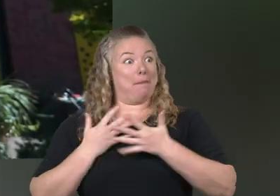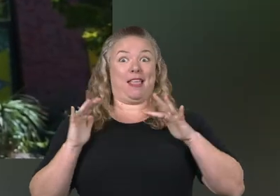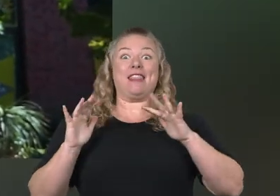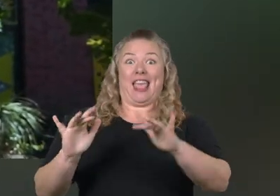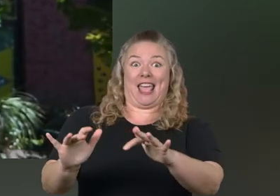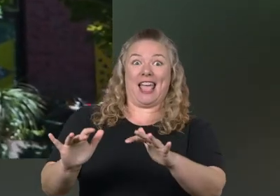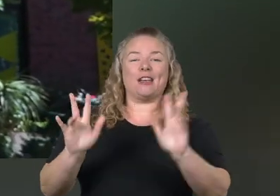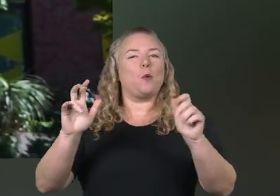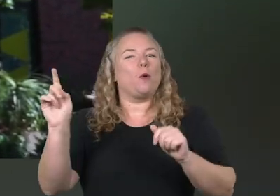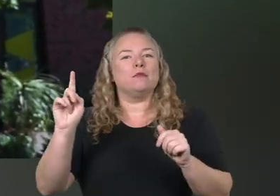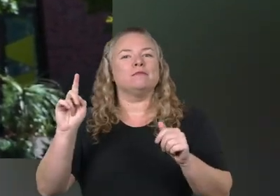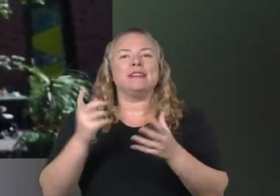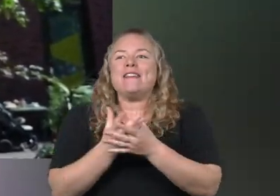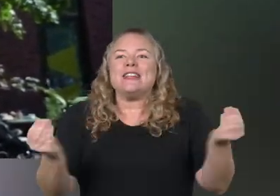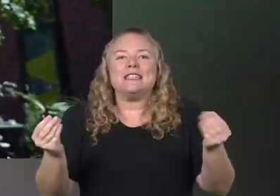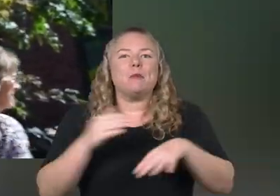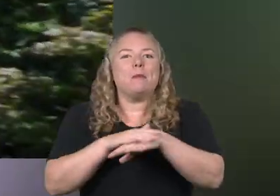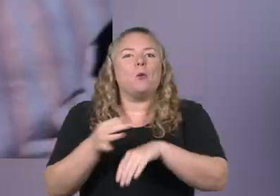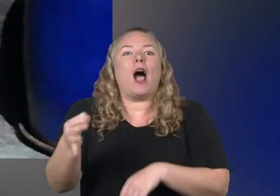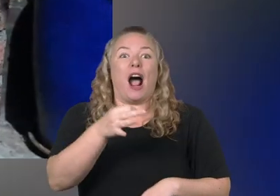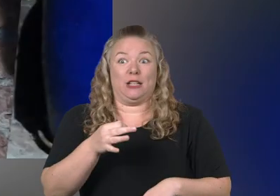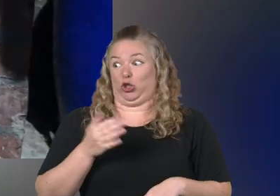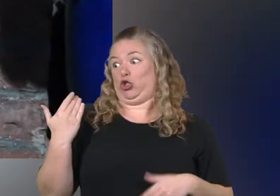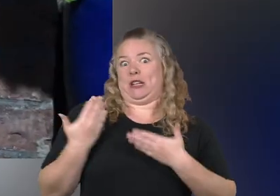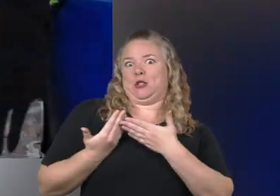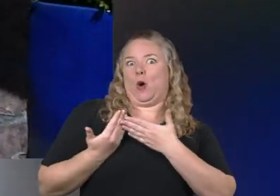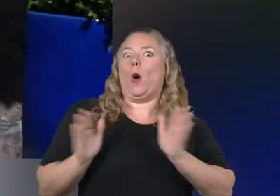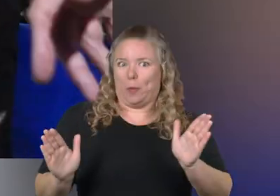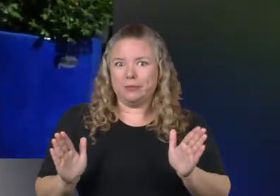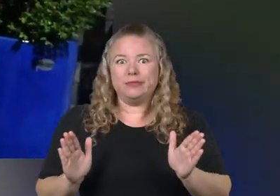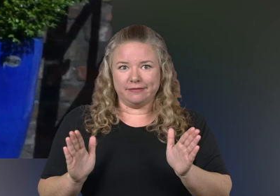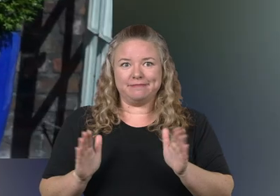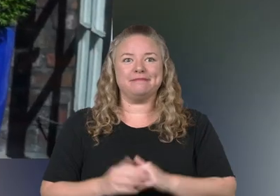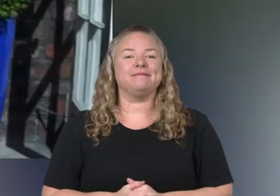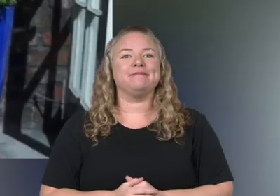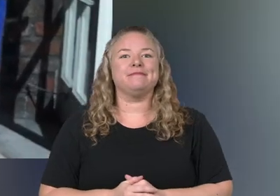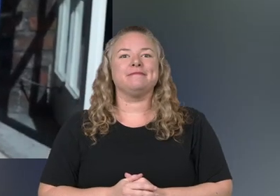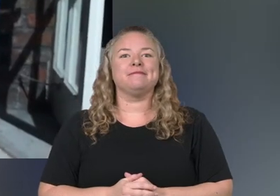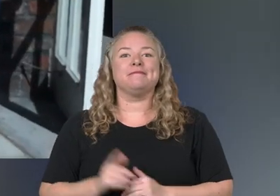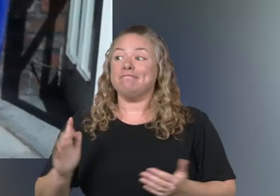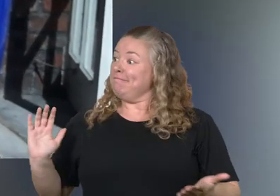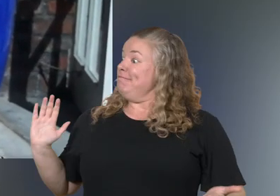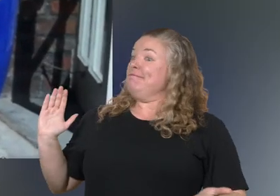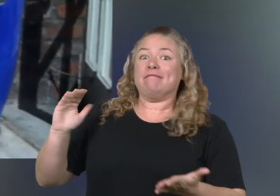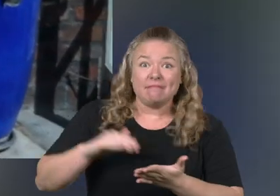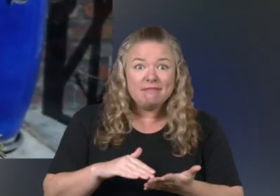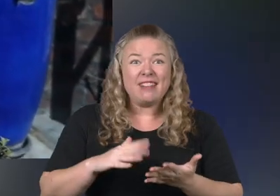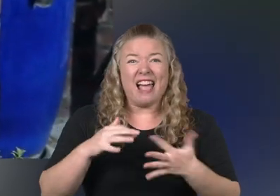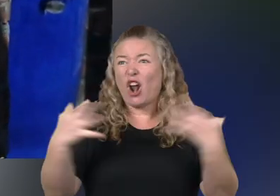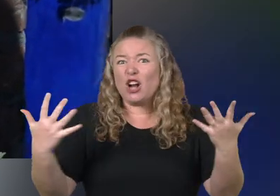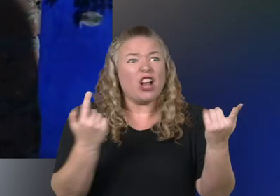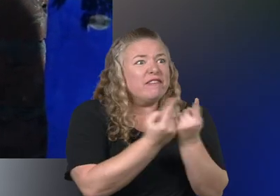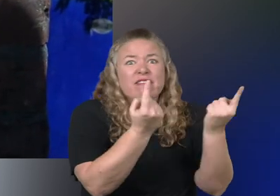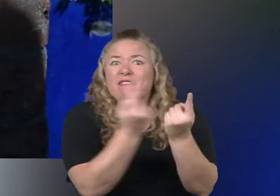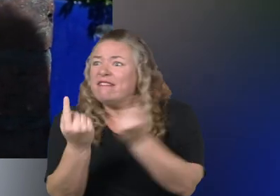interact with. So it's here. It's called the Invisible Blue Island, and